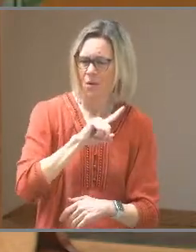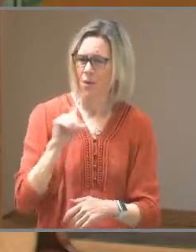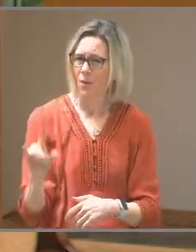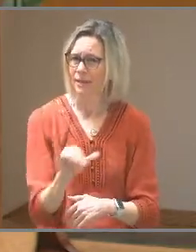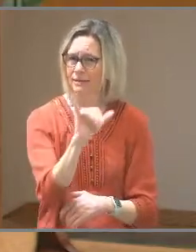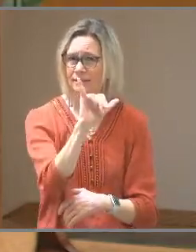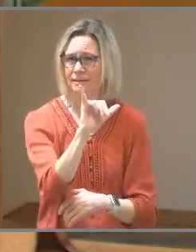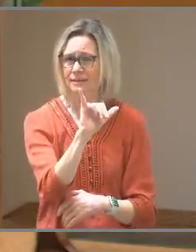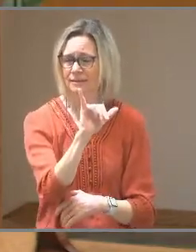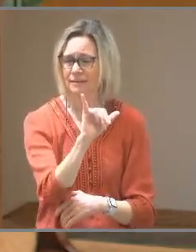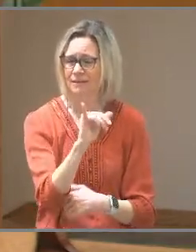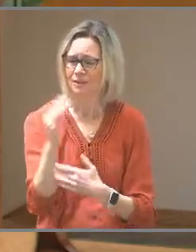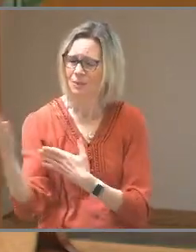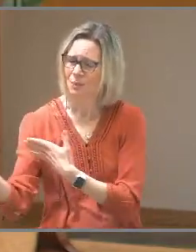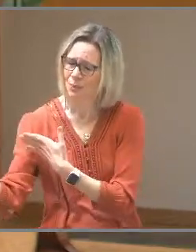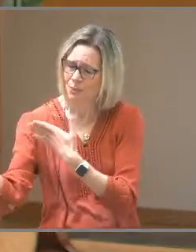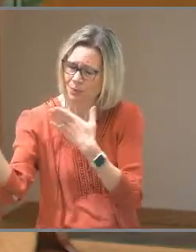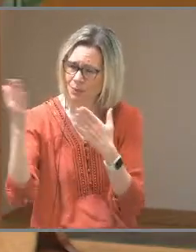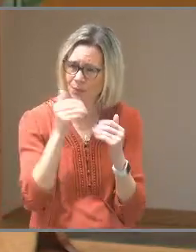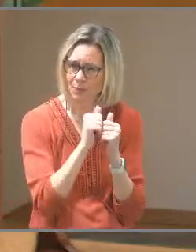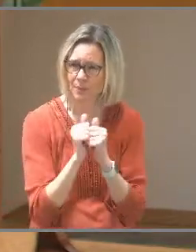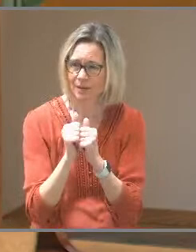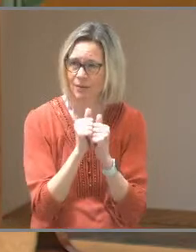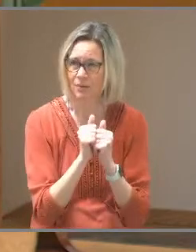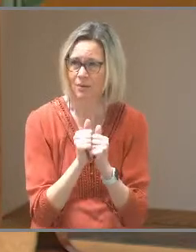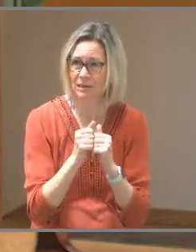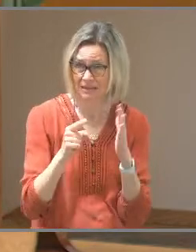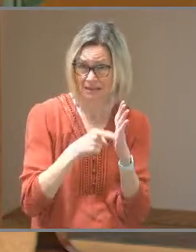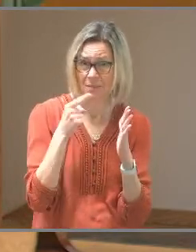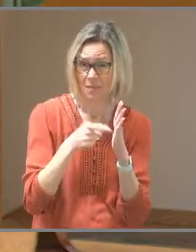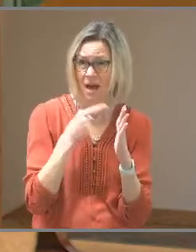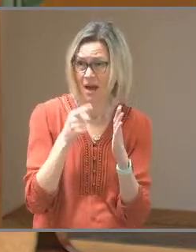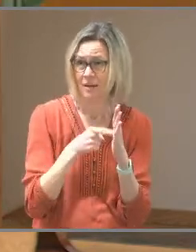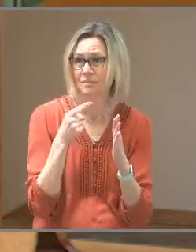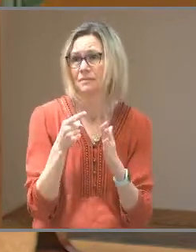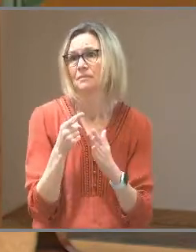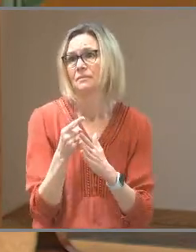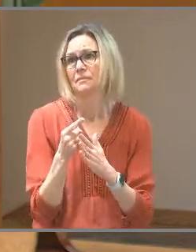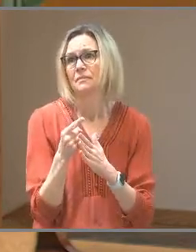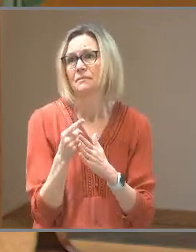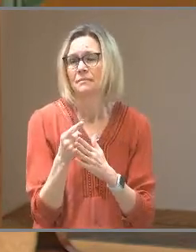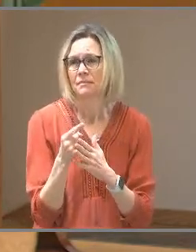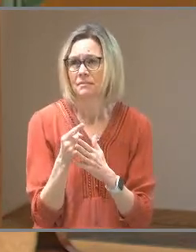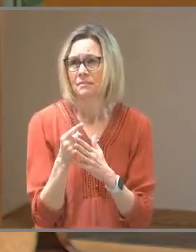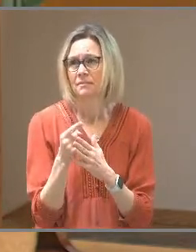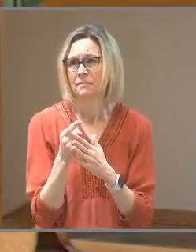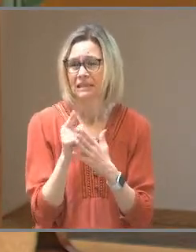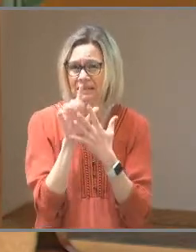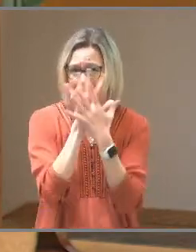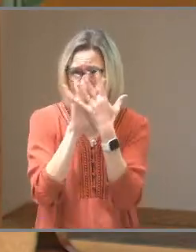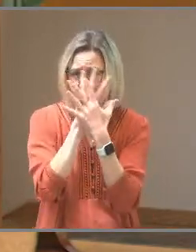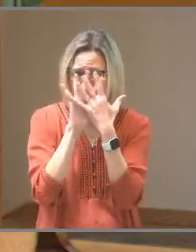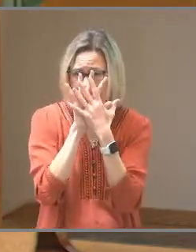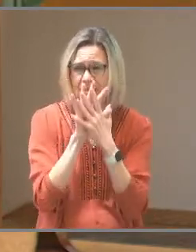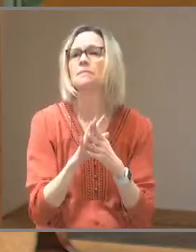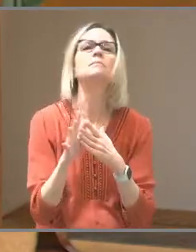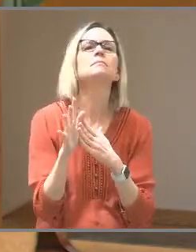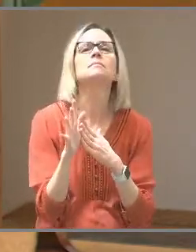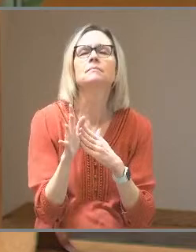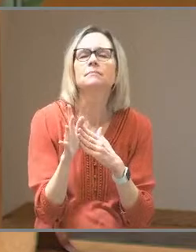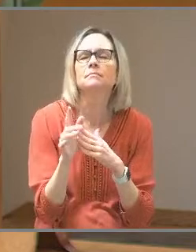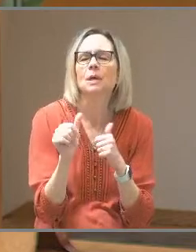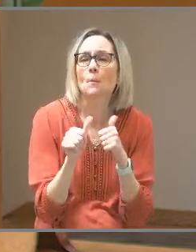and bringing us together. Sometimes it will look like this, but most of the time we will see when we act and when